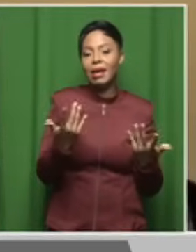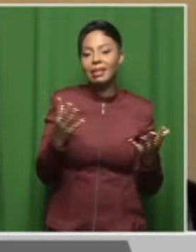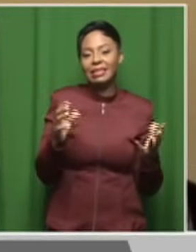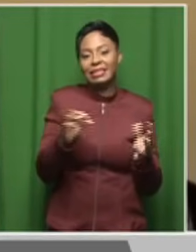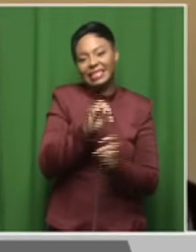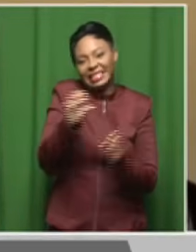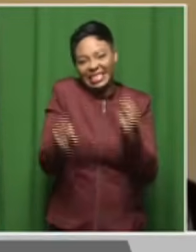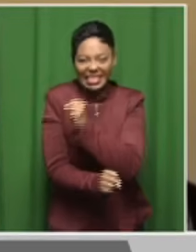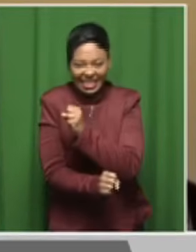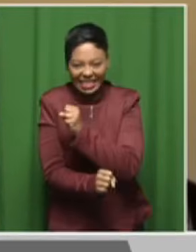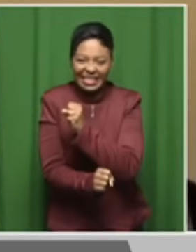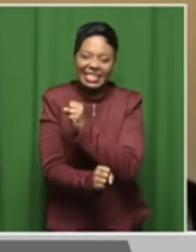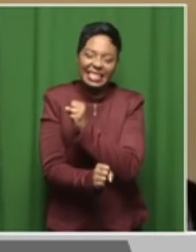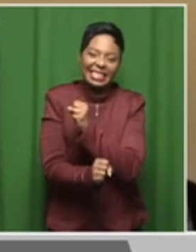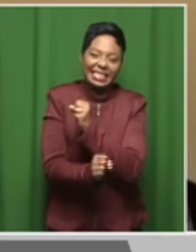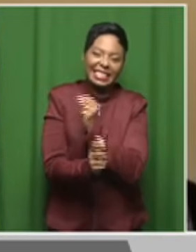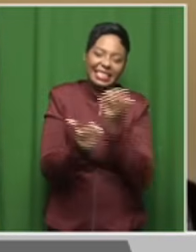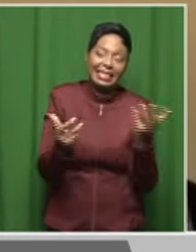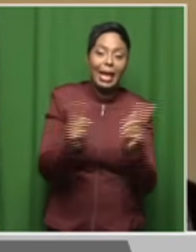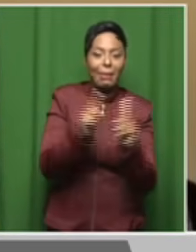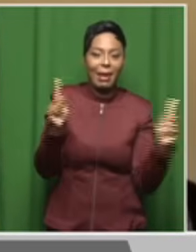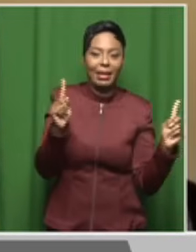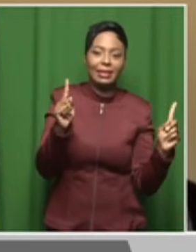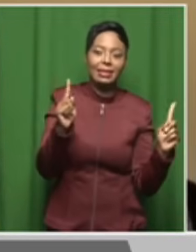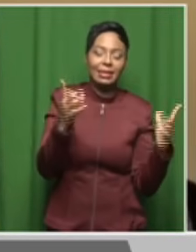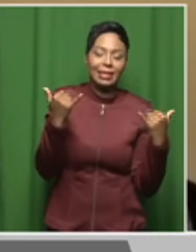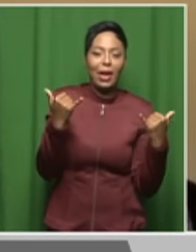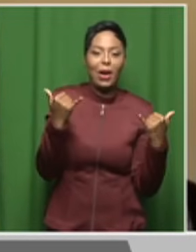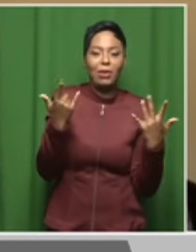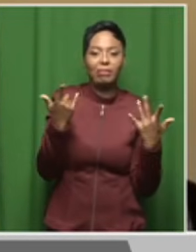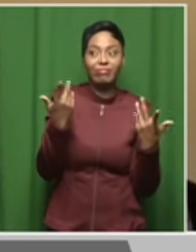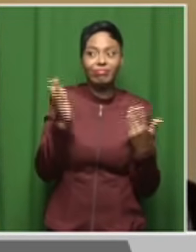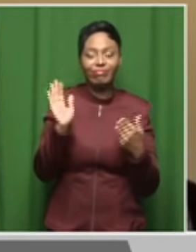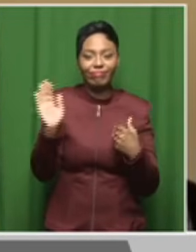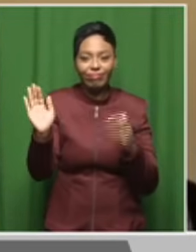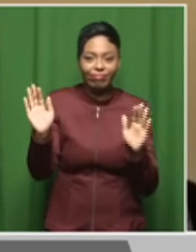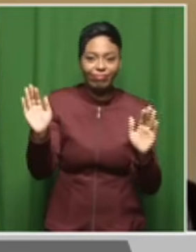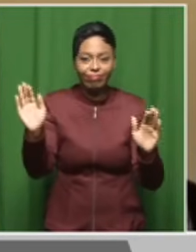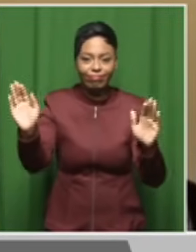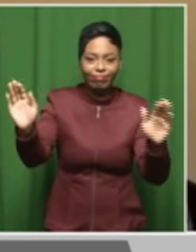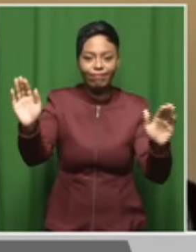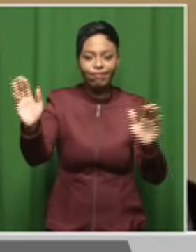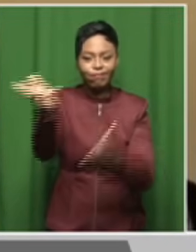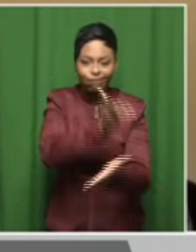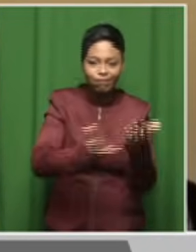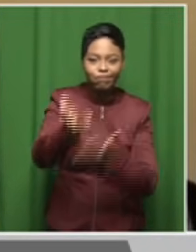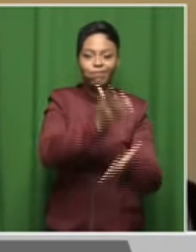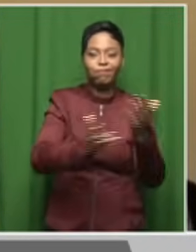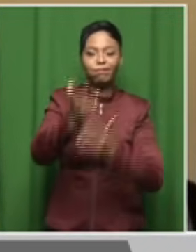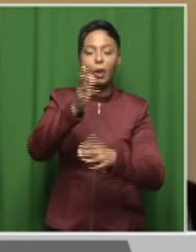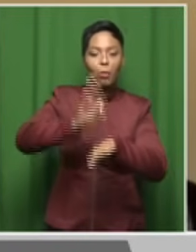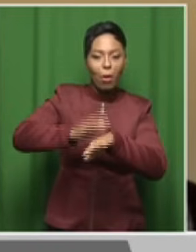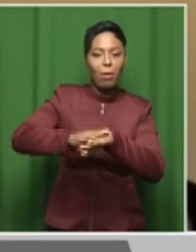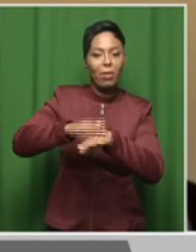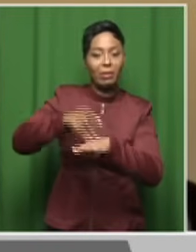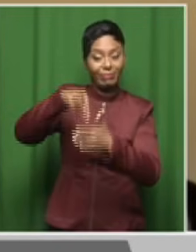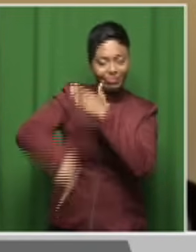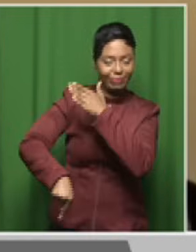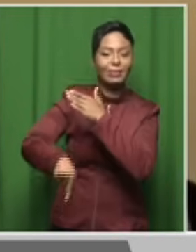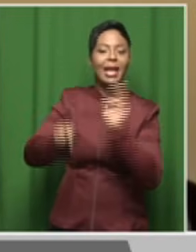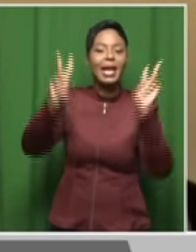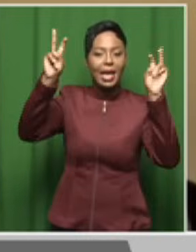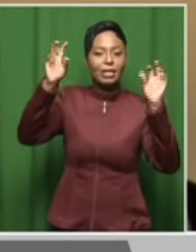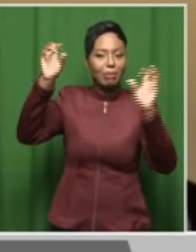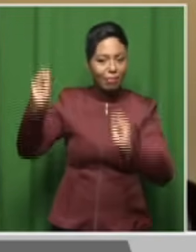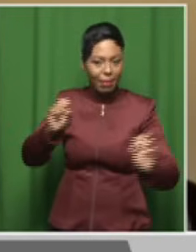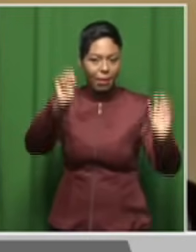today. But definitely, we must have a follow-up conversation and broaden it, because I think it's also important for parents